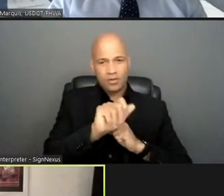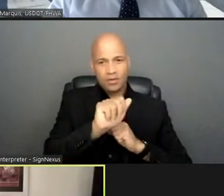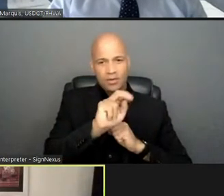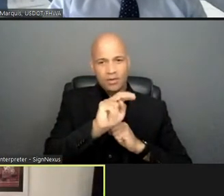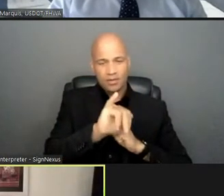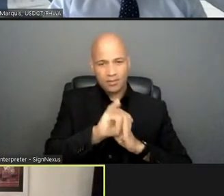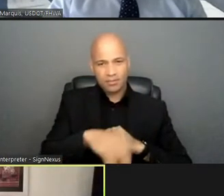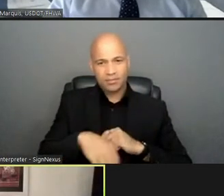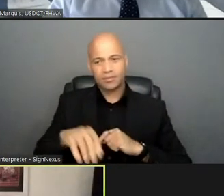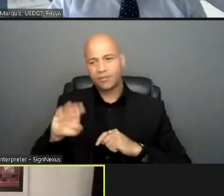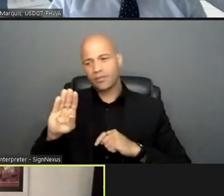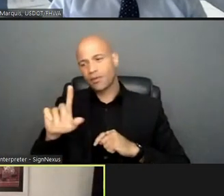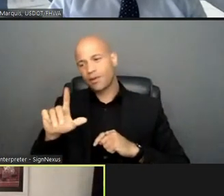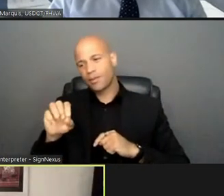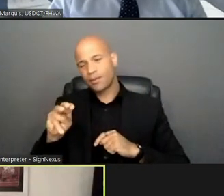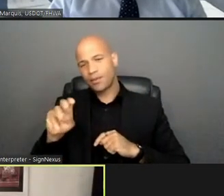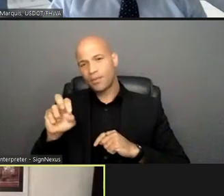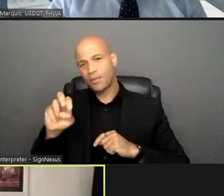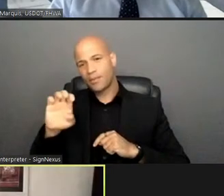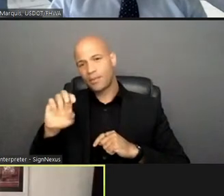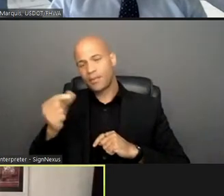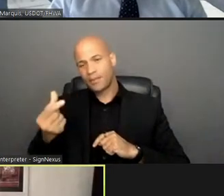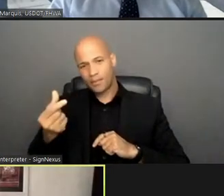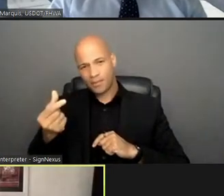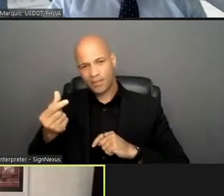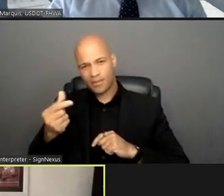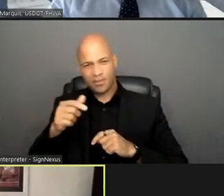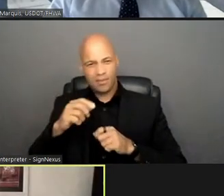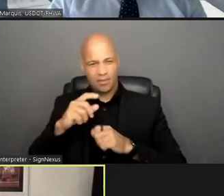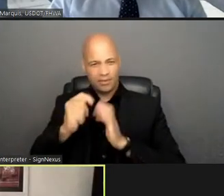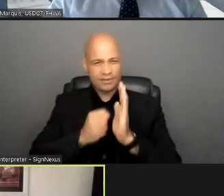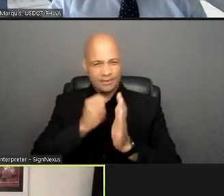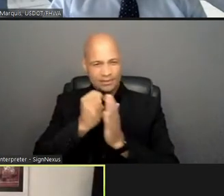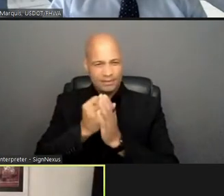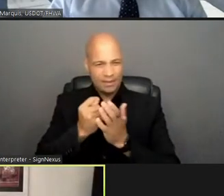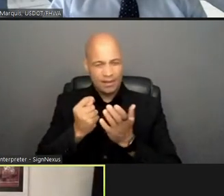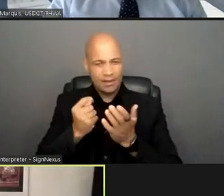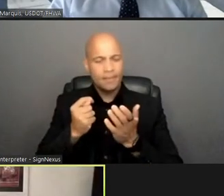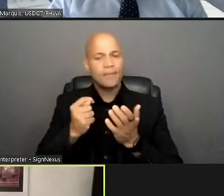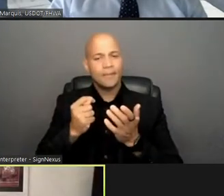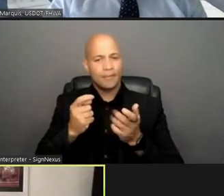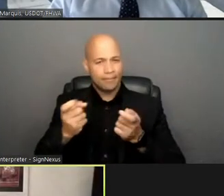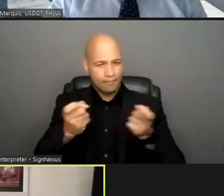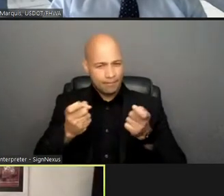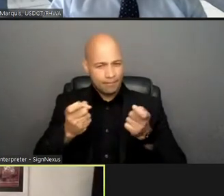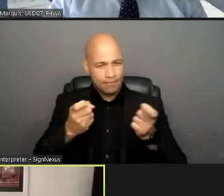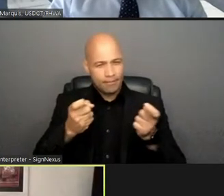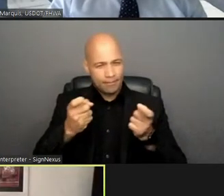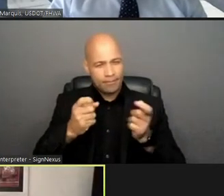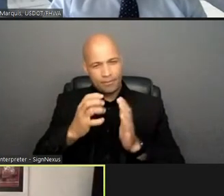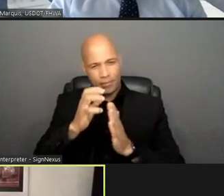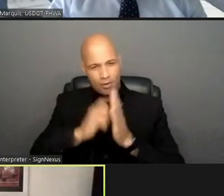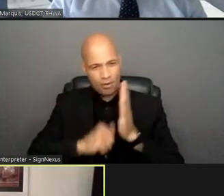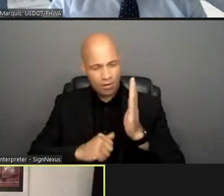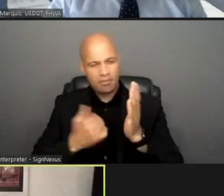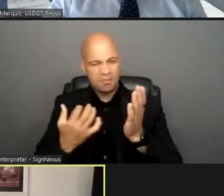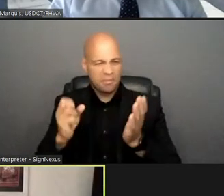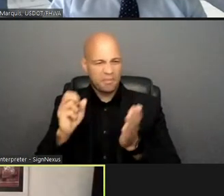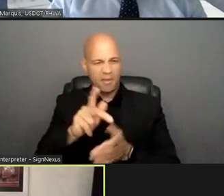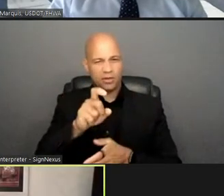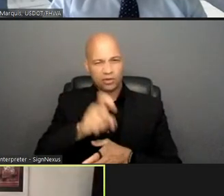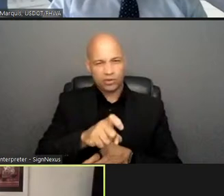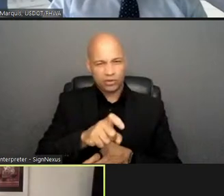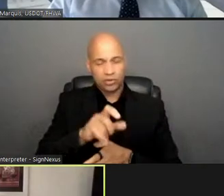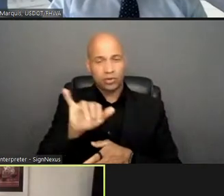smaller more practical Vehicles should be encouraged an additional consideration when implementing the congestion pricing program is residential permit